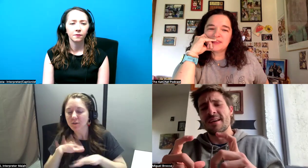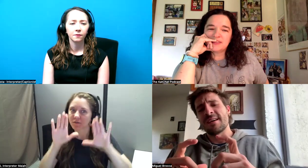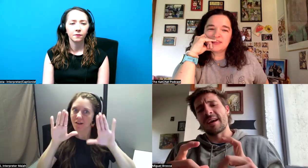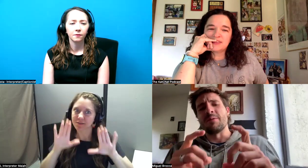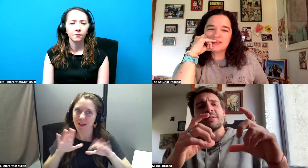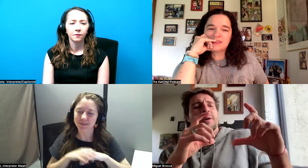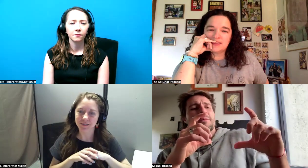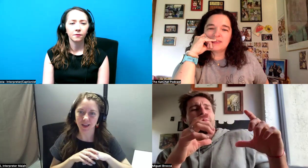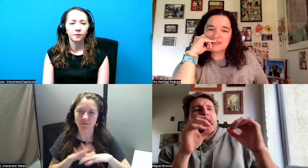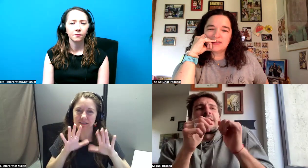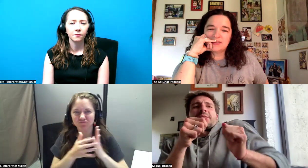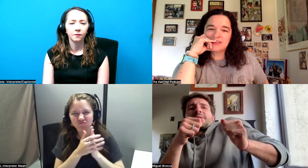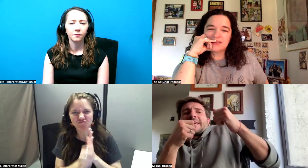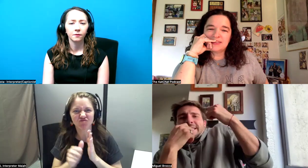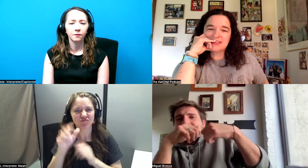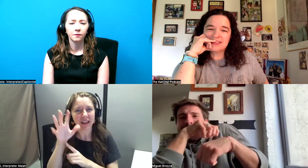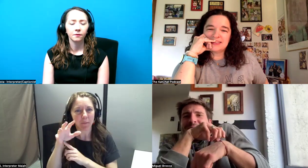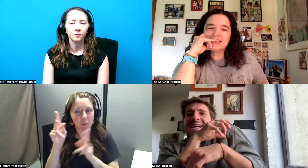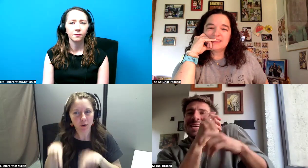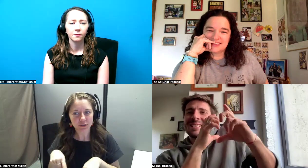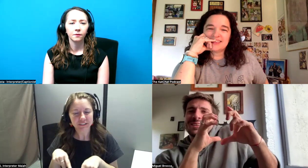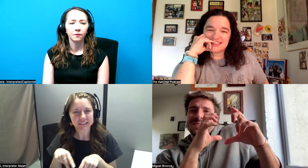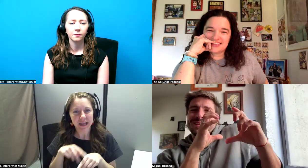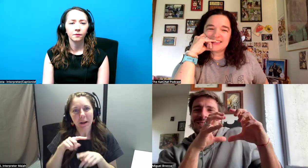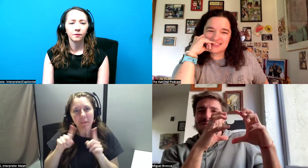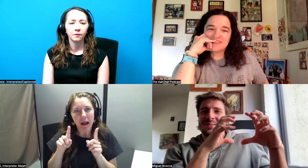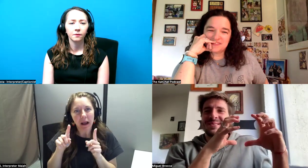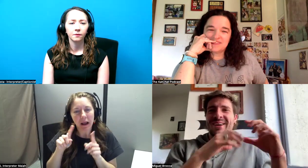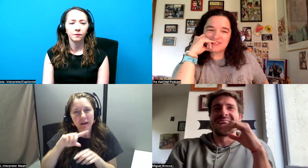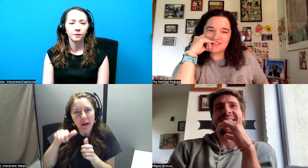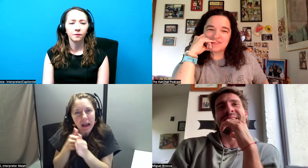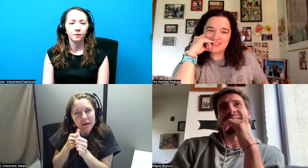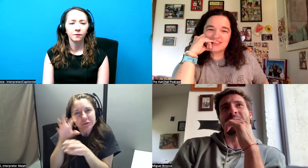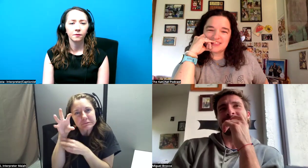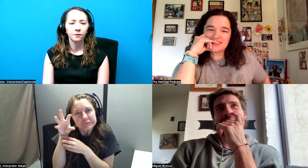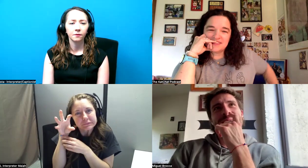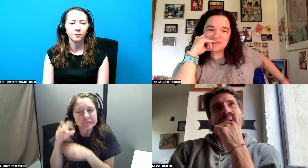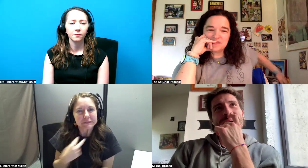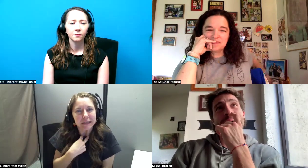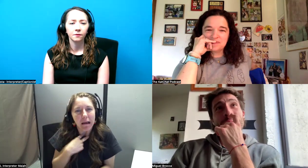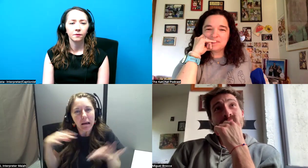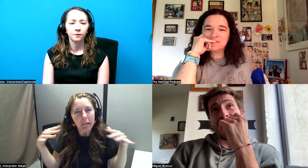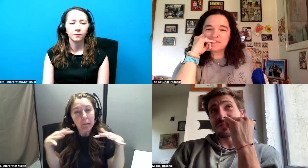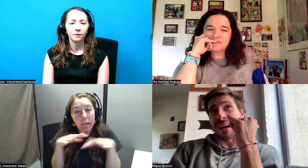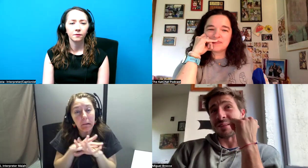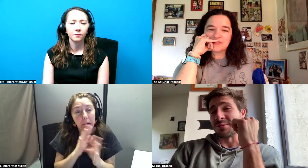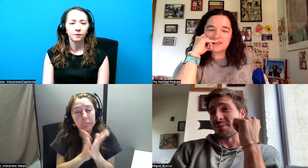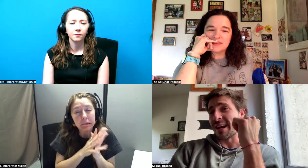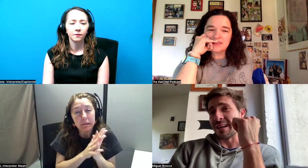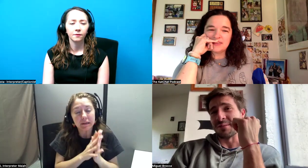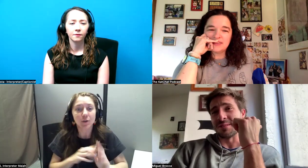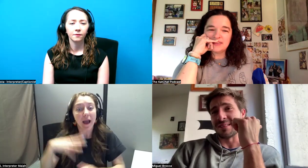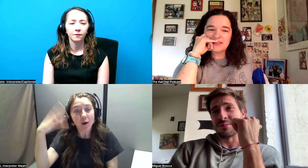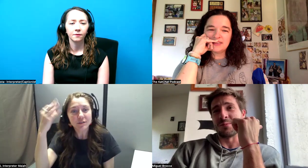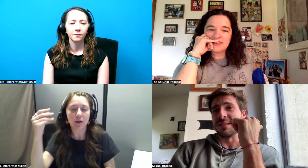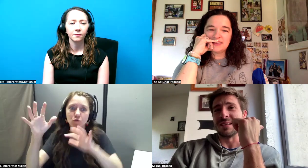fantastic cameraman as well. Like they were like super stuck in this place. Uh, Outside, it was raining